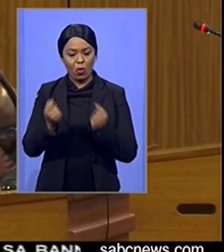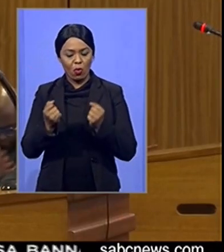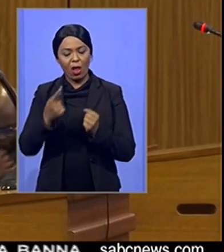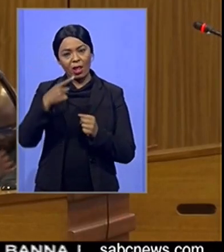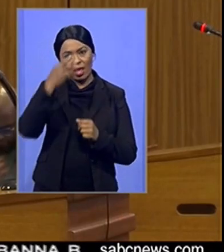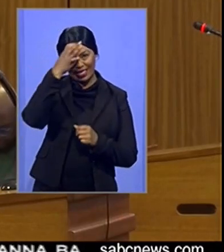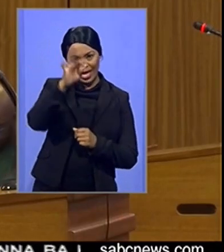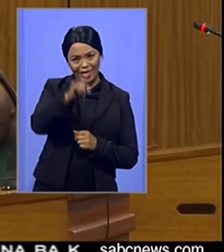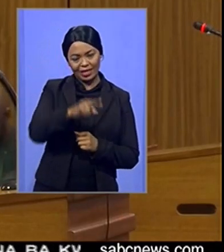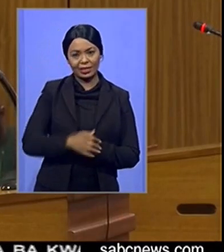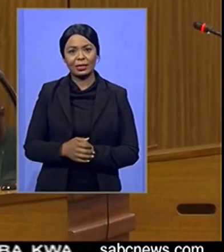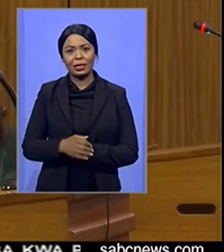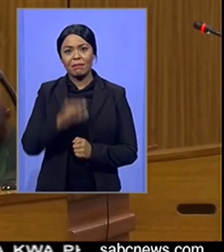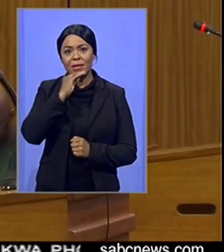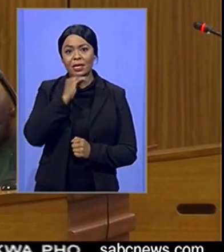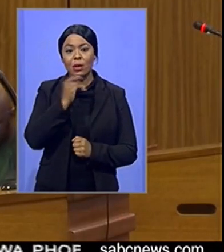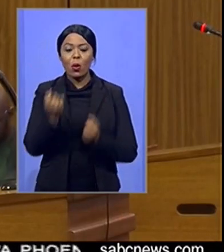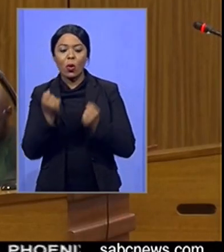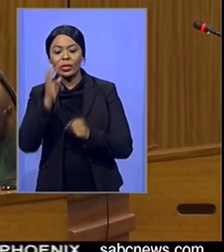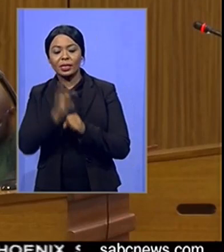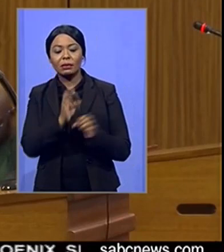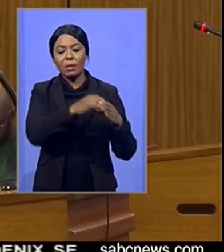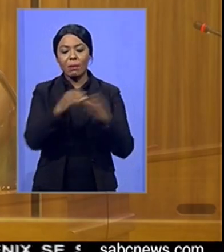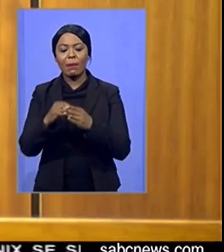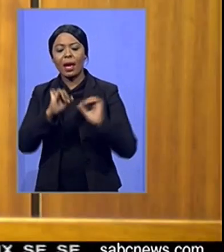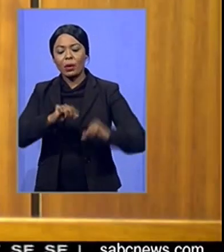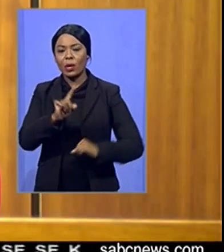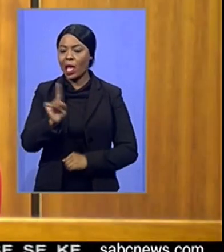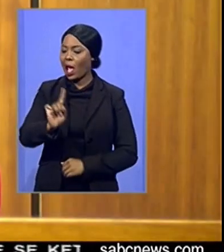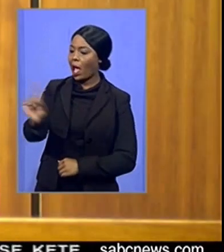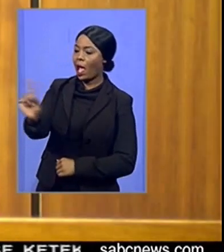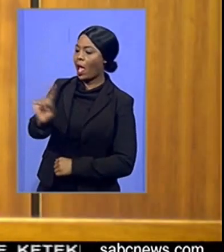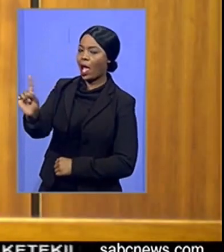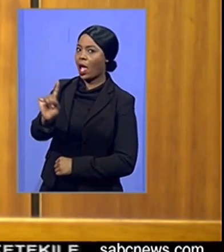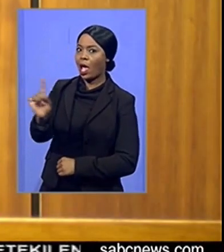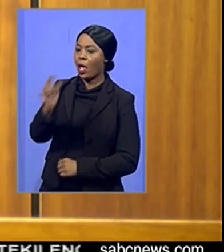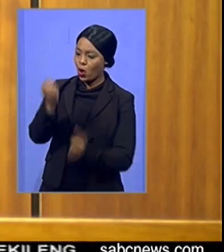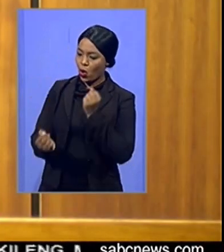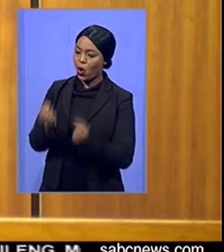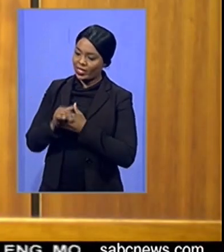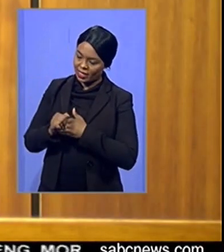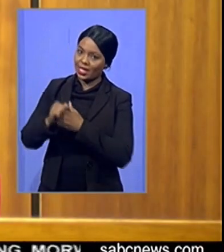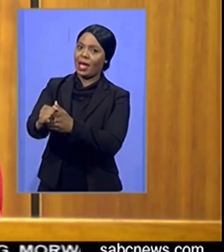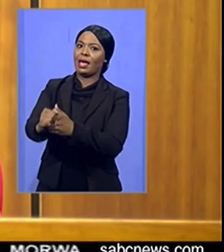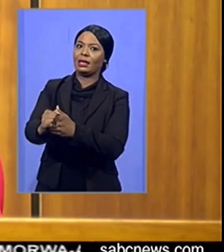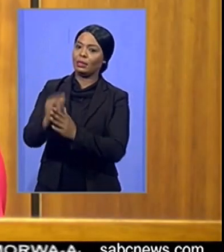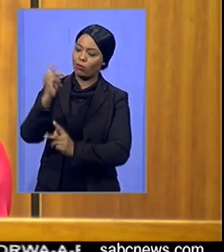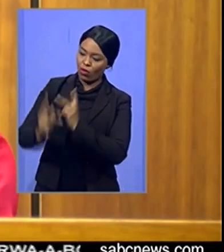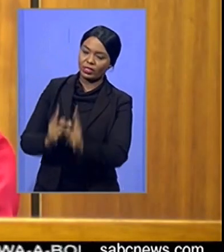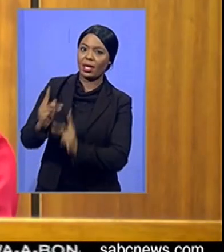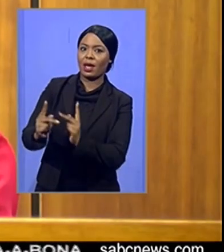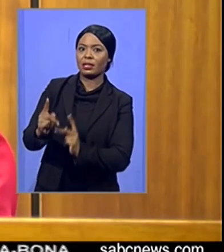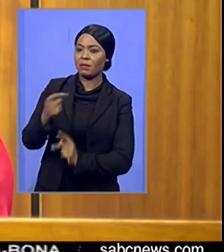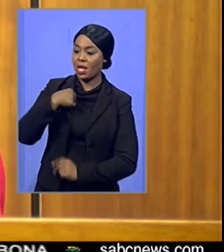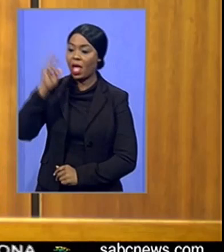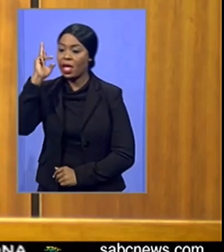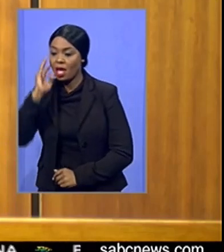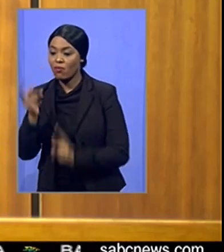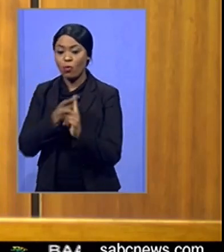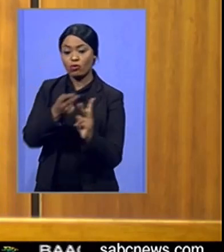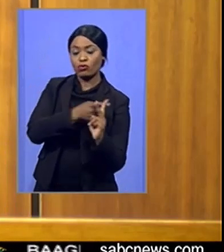what the parties have agreed upon. No. There is agreement. The court has to direct these proceedings. I cannot hear from the two of